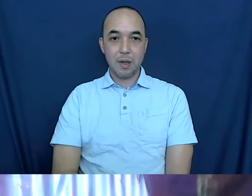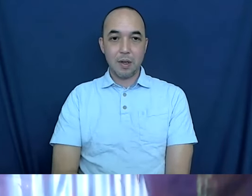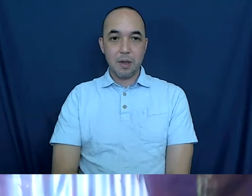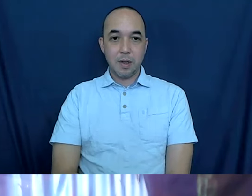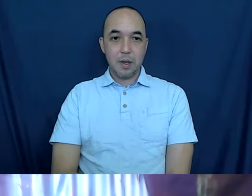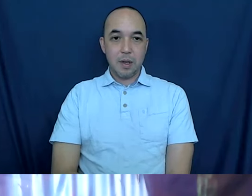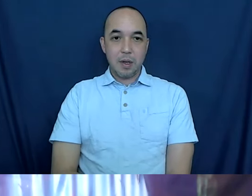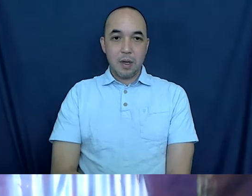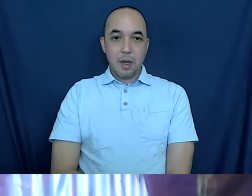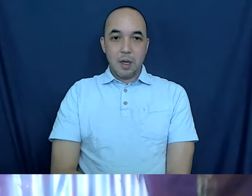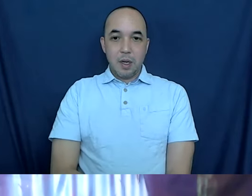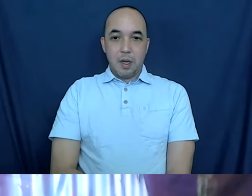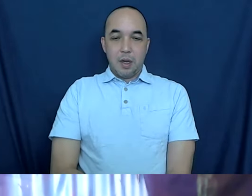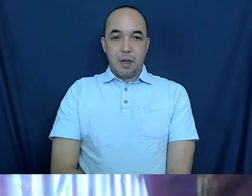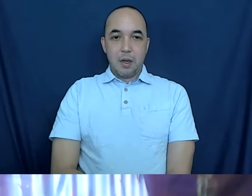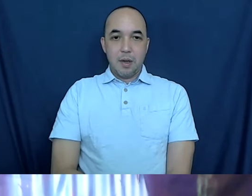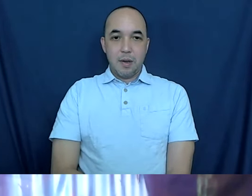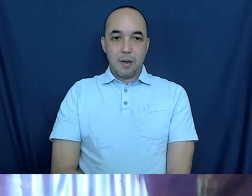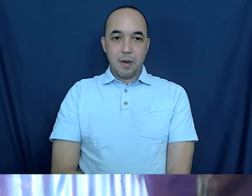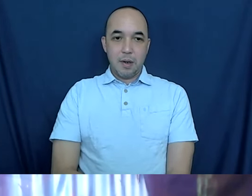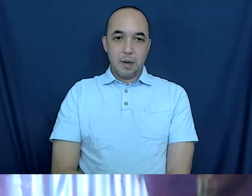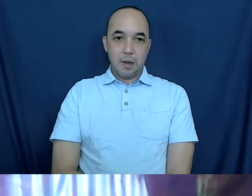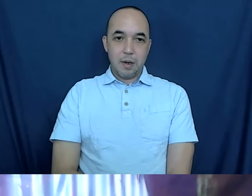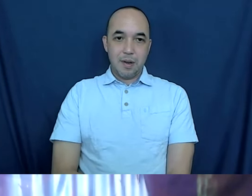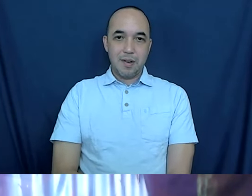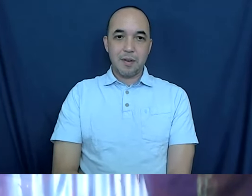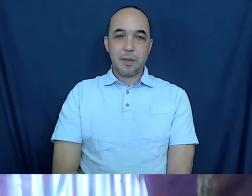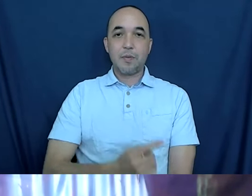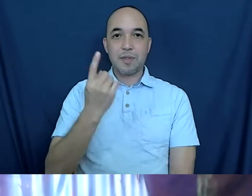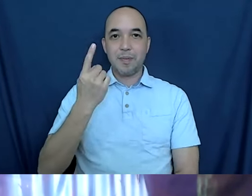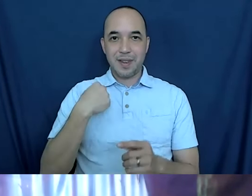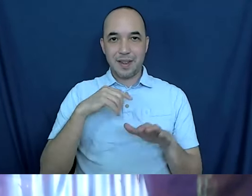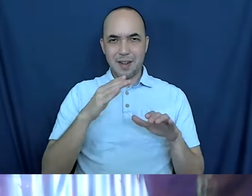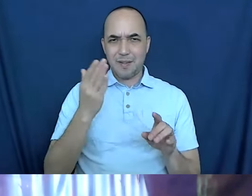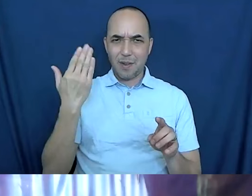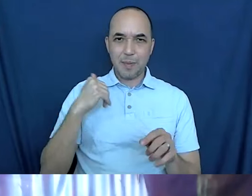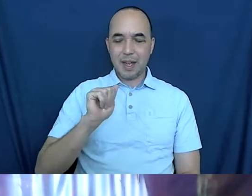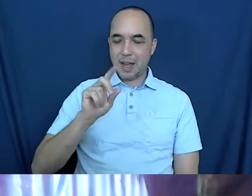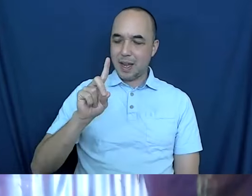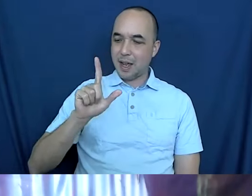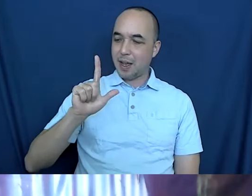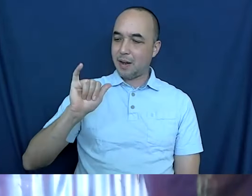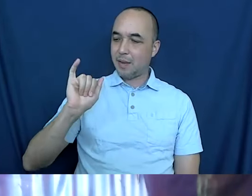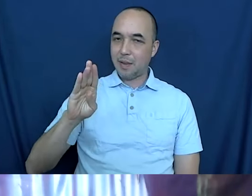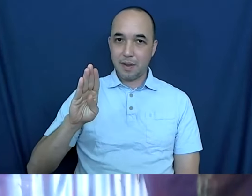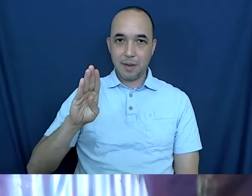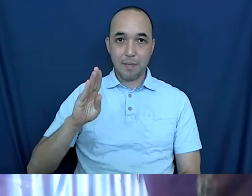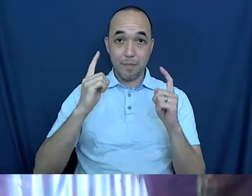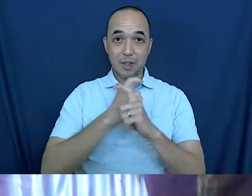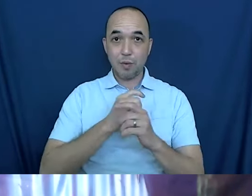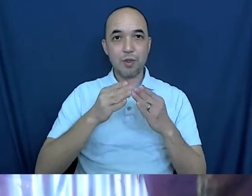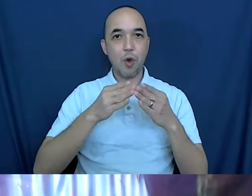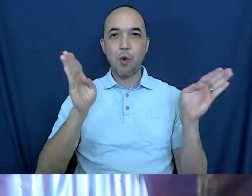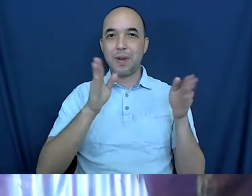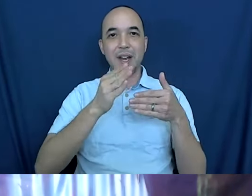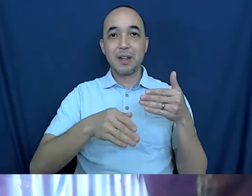It was something I did a while back. It was like an ad lib puzzle. So it like it was an open-ended puzzle that you could